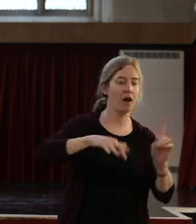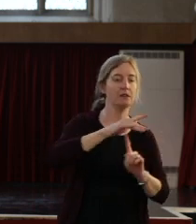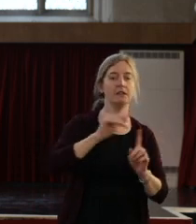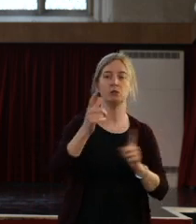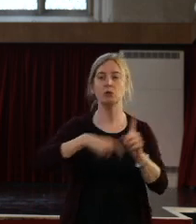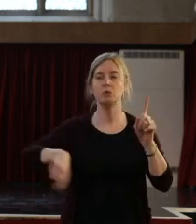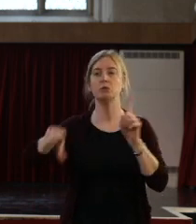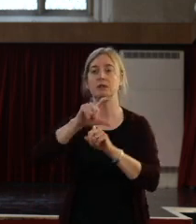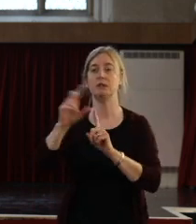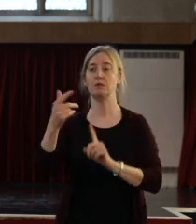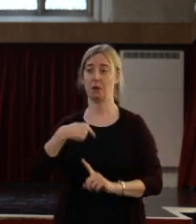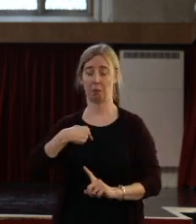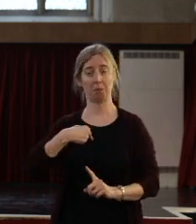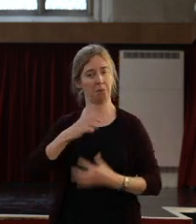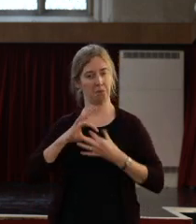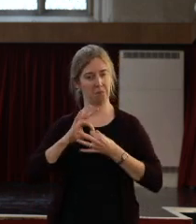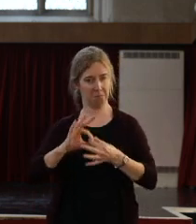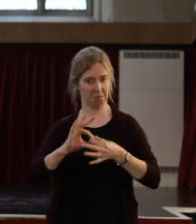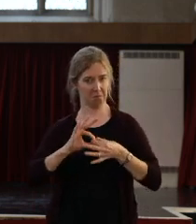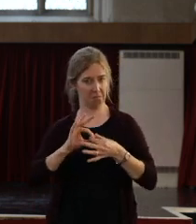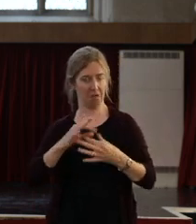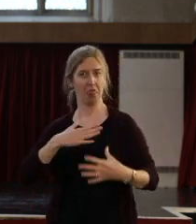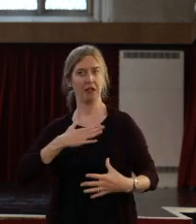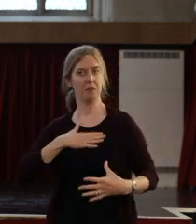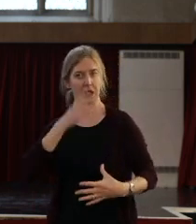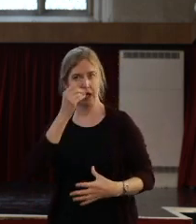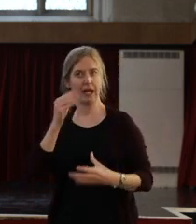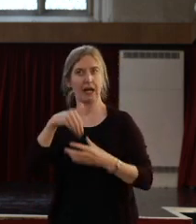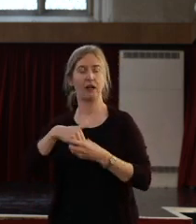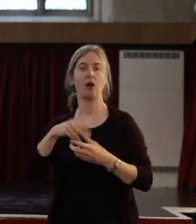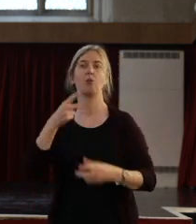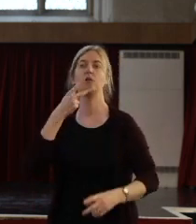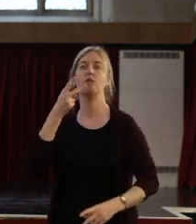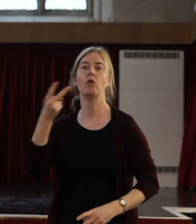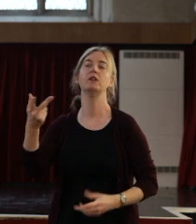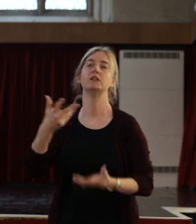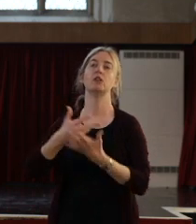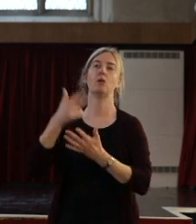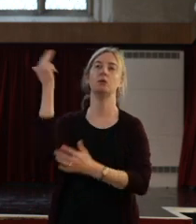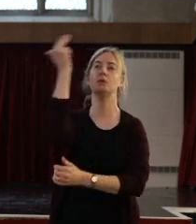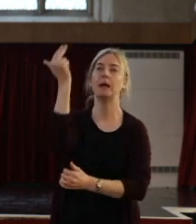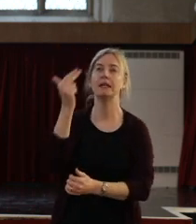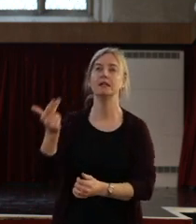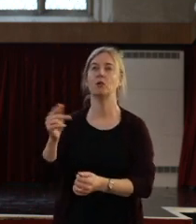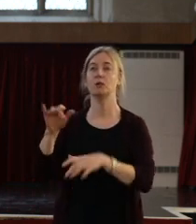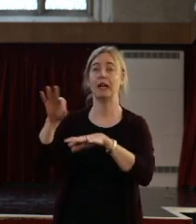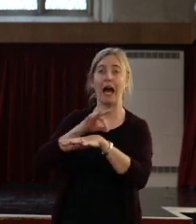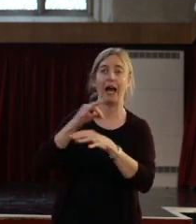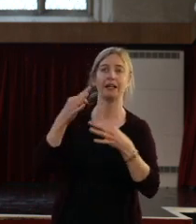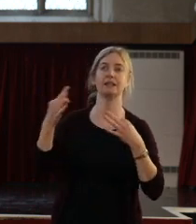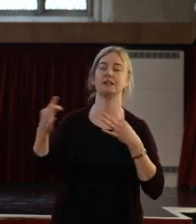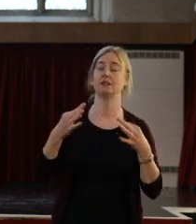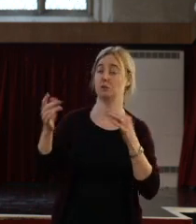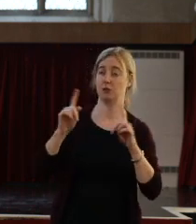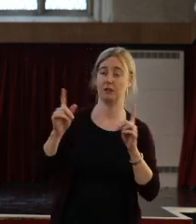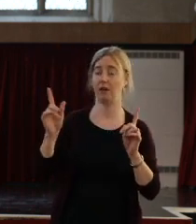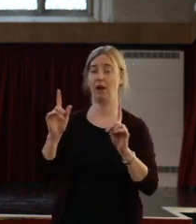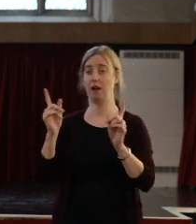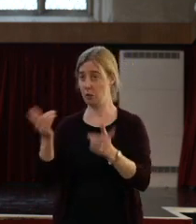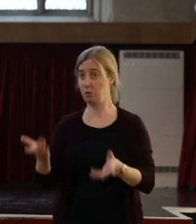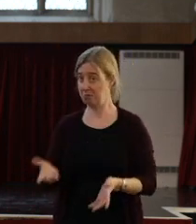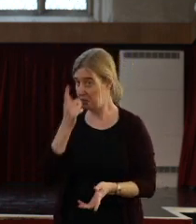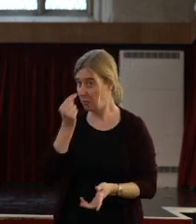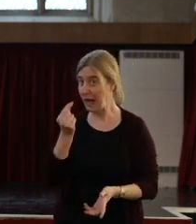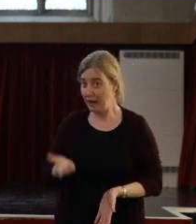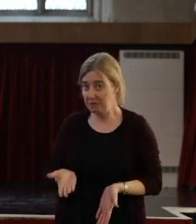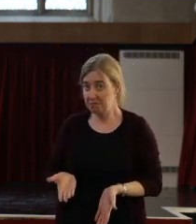well, there's something in me. I don't know what it is, but I feel I've got a voice. I want to paint, I want to draw, I want to act, I want to play music, I want whatever it is.